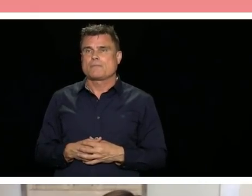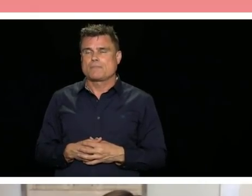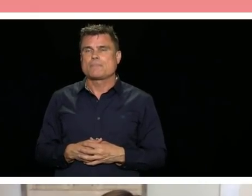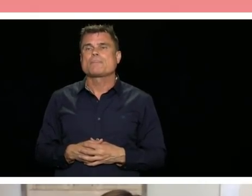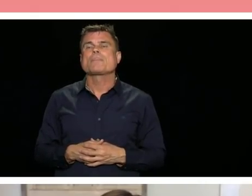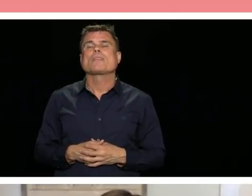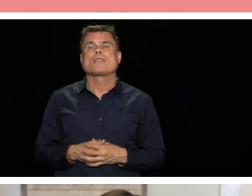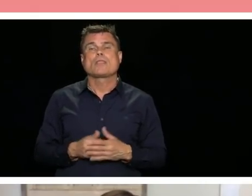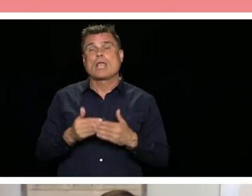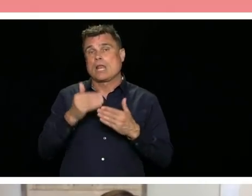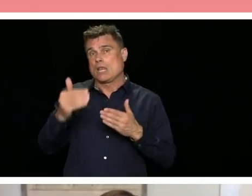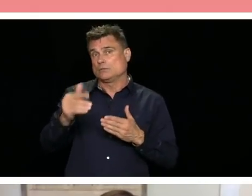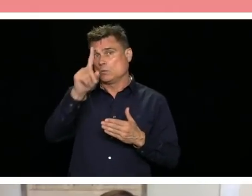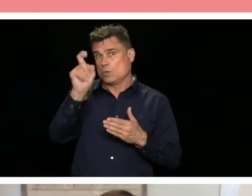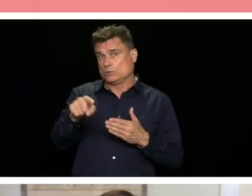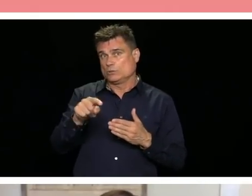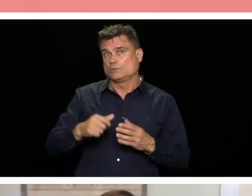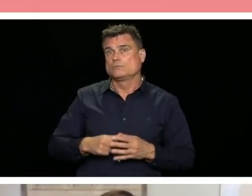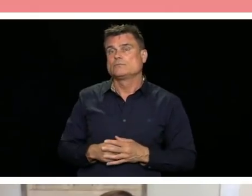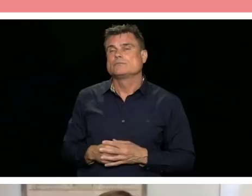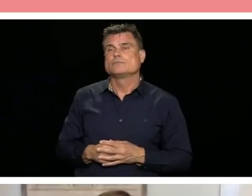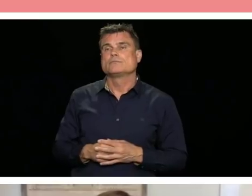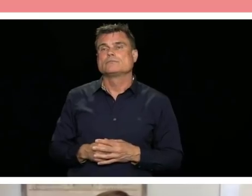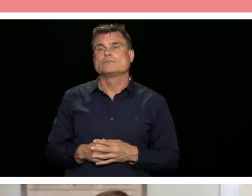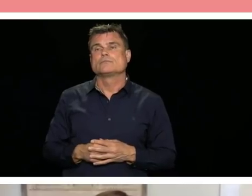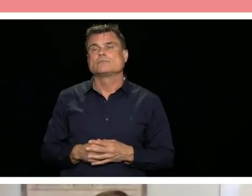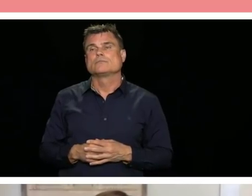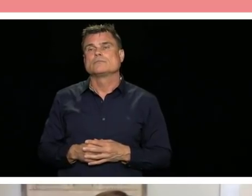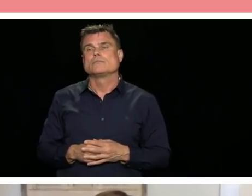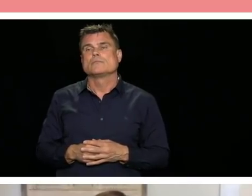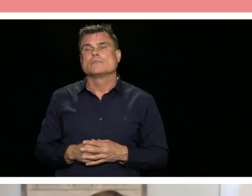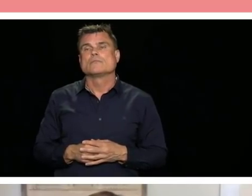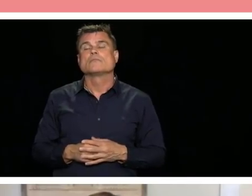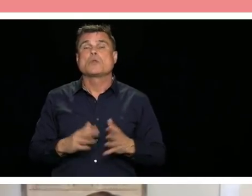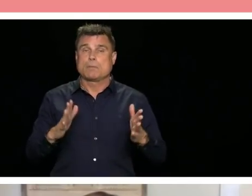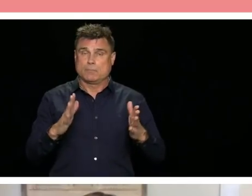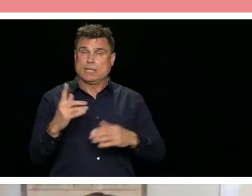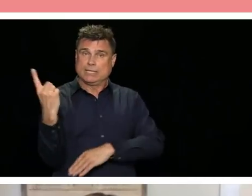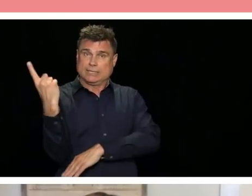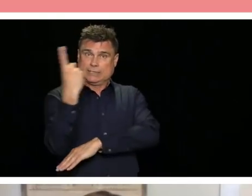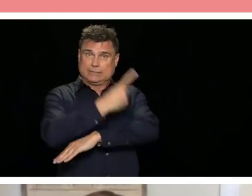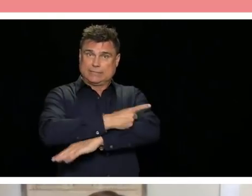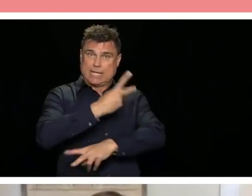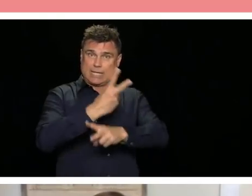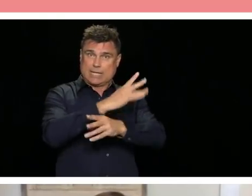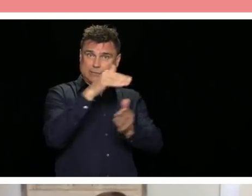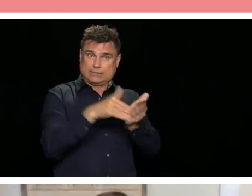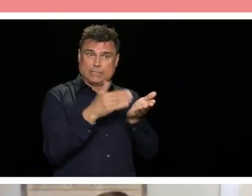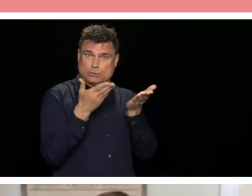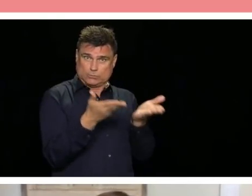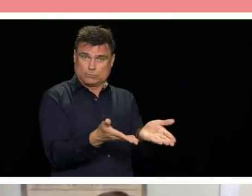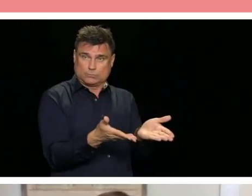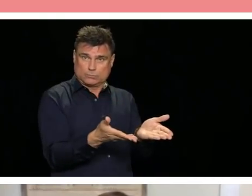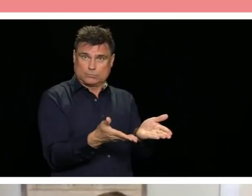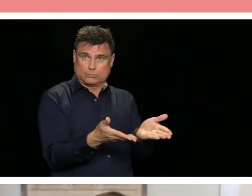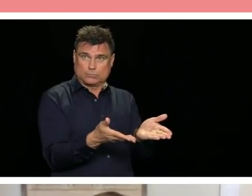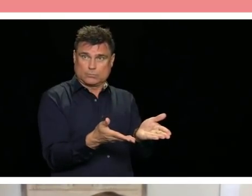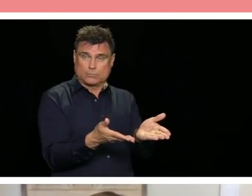before wants to take the same spot back? That's actually a really important